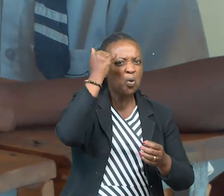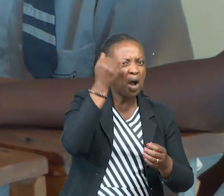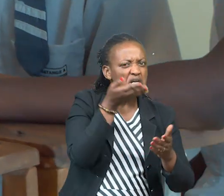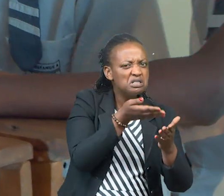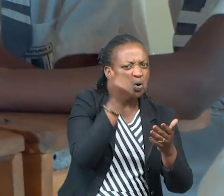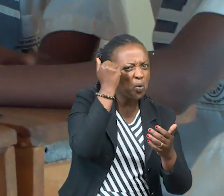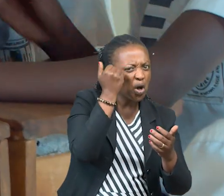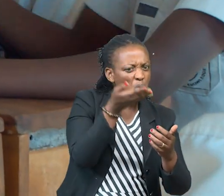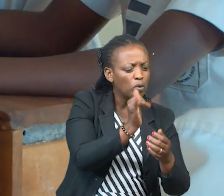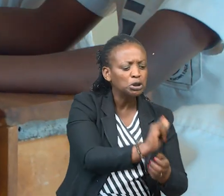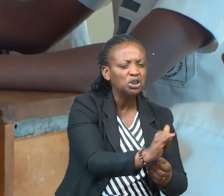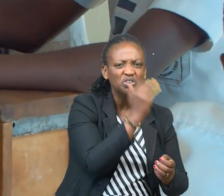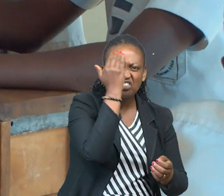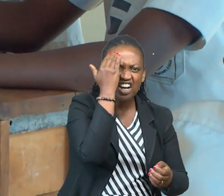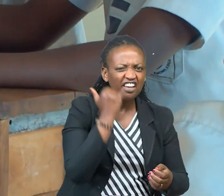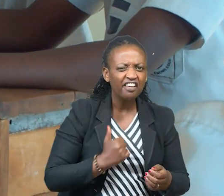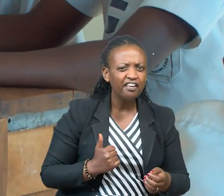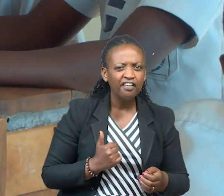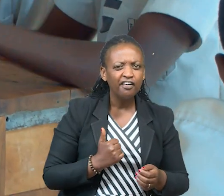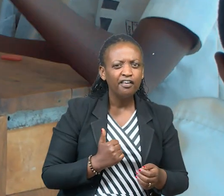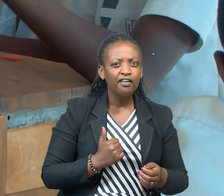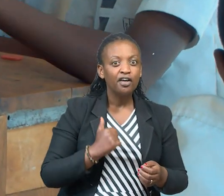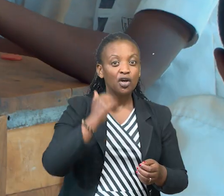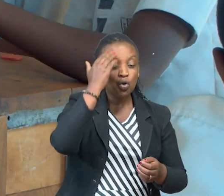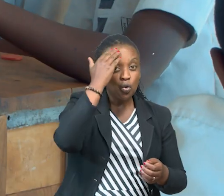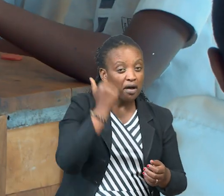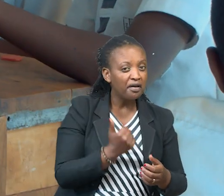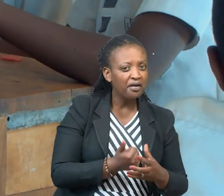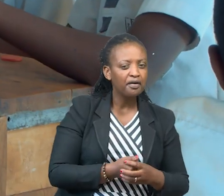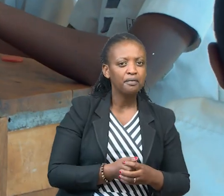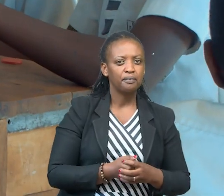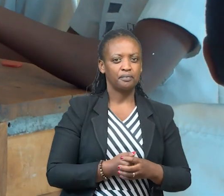Why this one remains? Why?